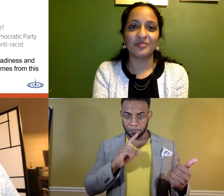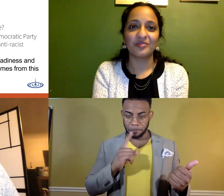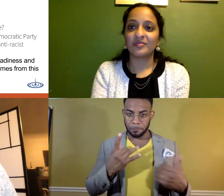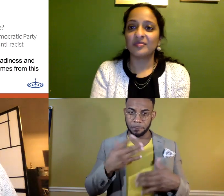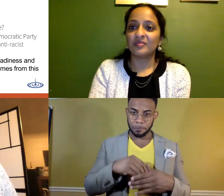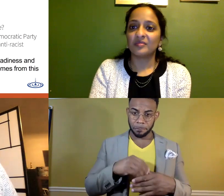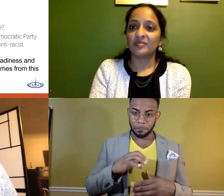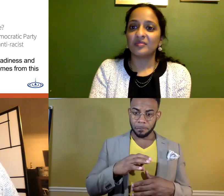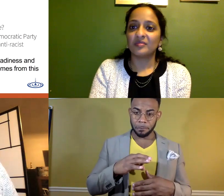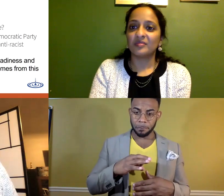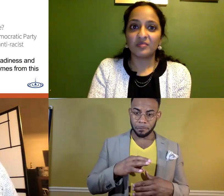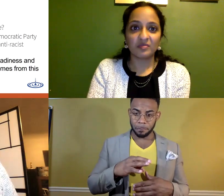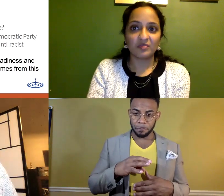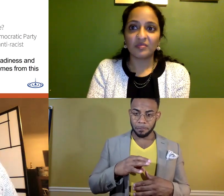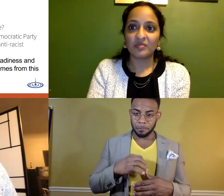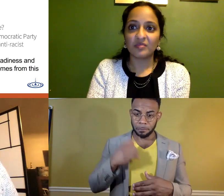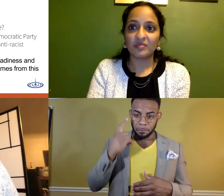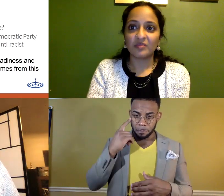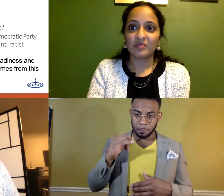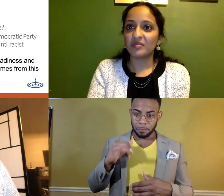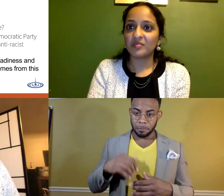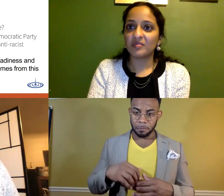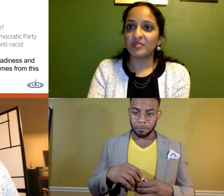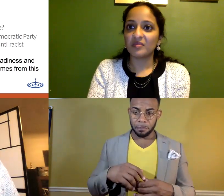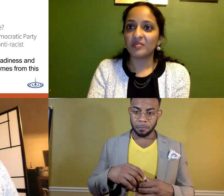of a, it's, I think